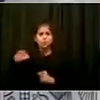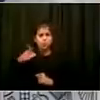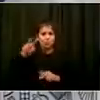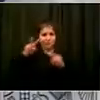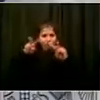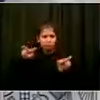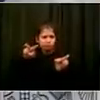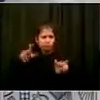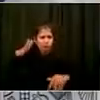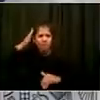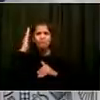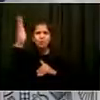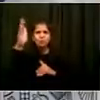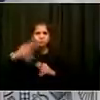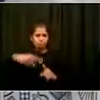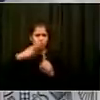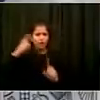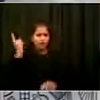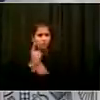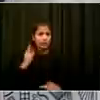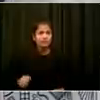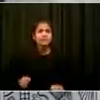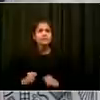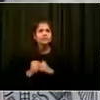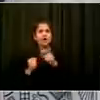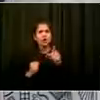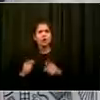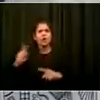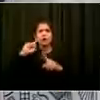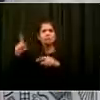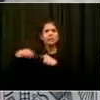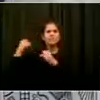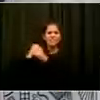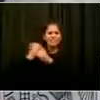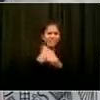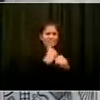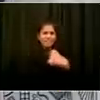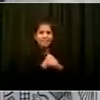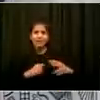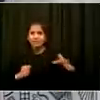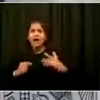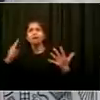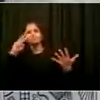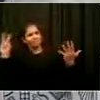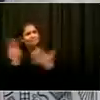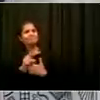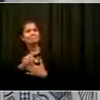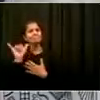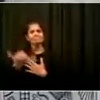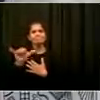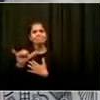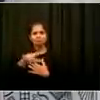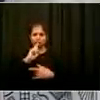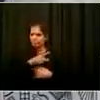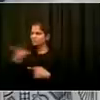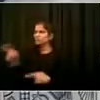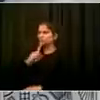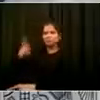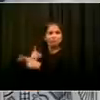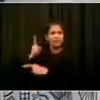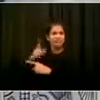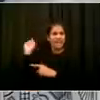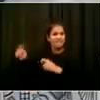much, but we've got to get one foot into the future. And if we do these smart approaches to share the